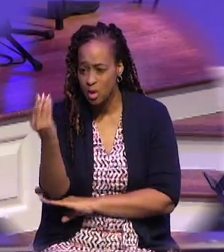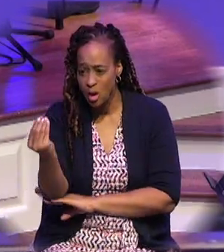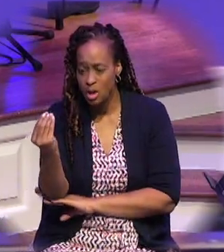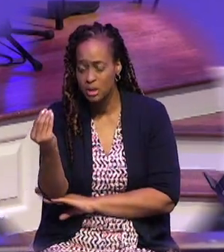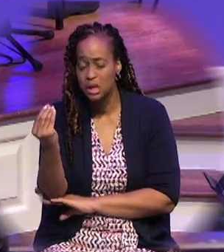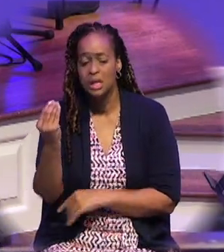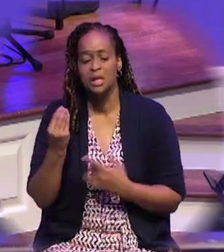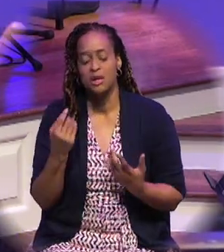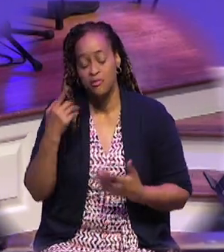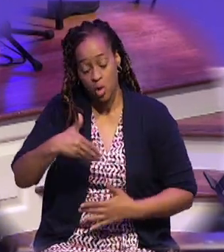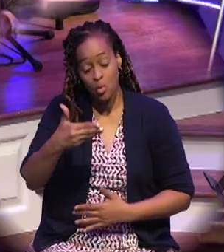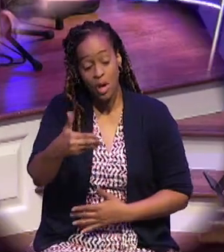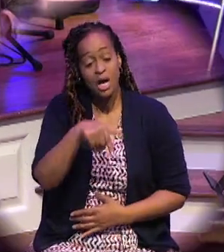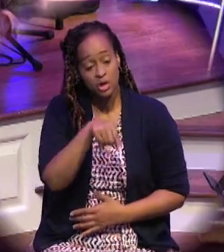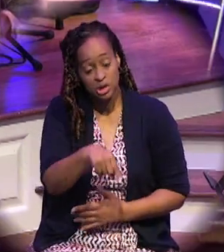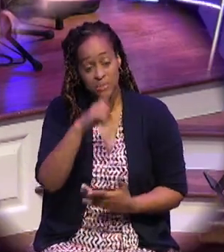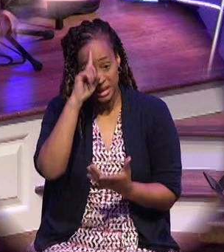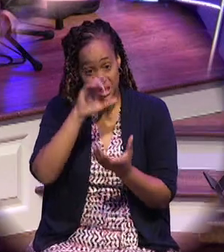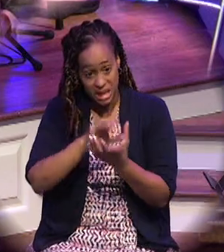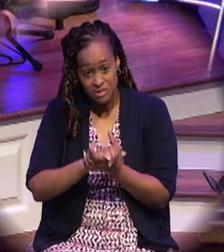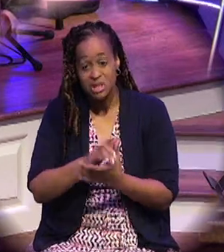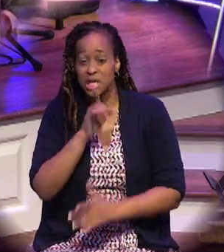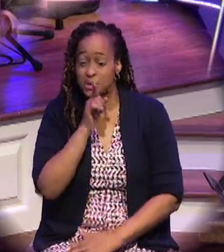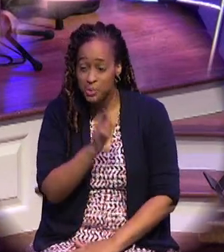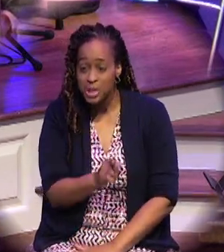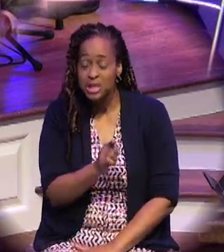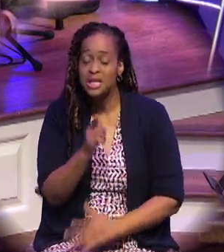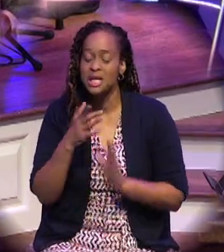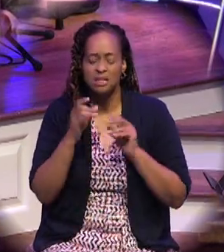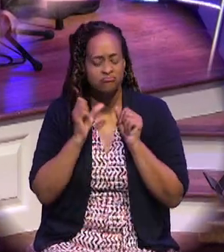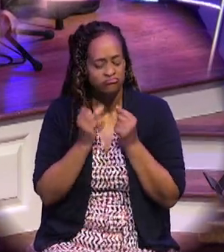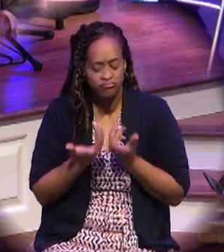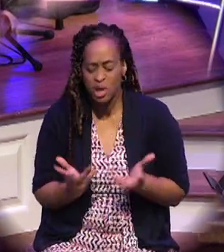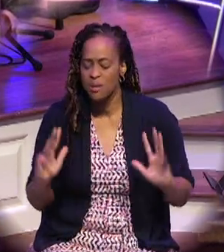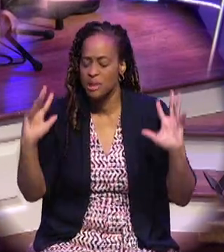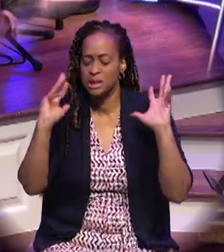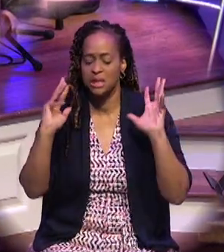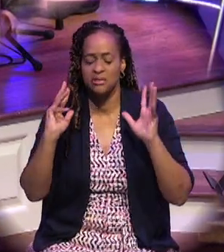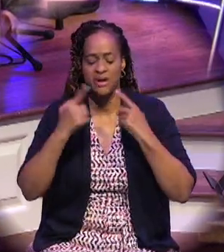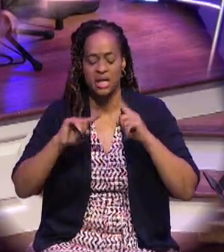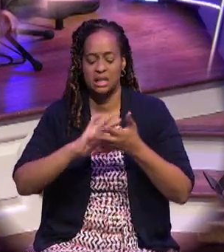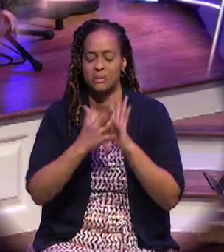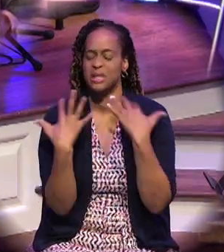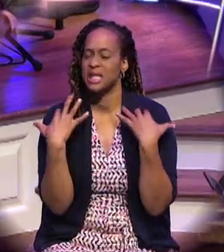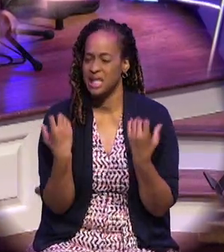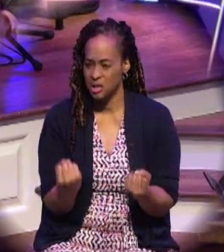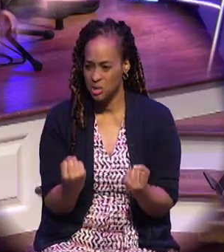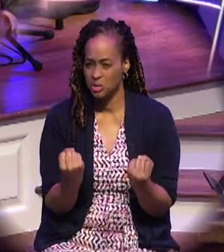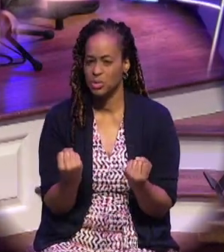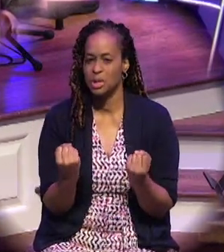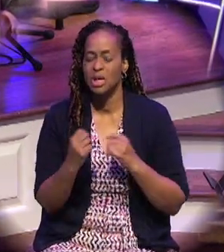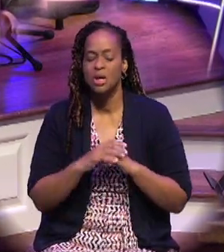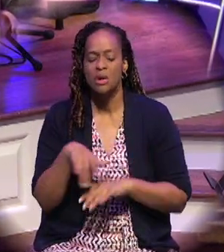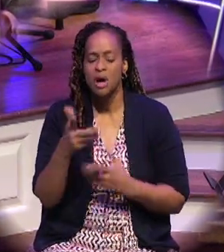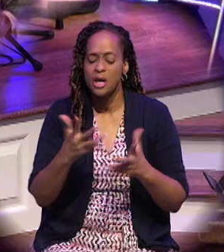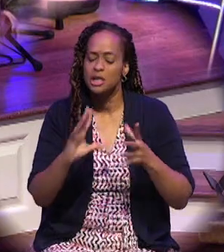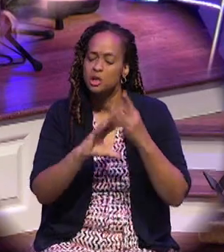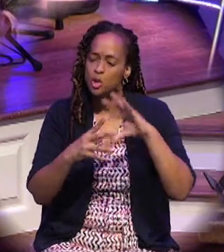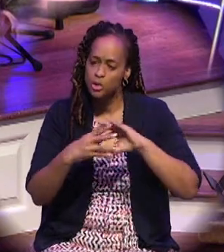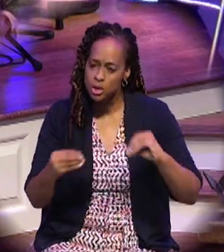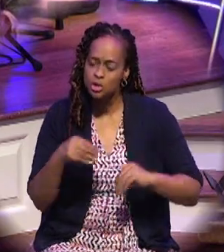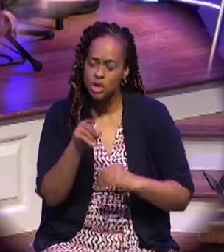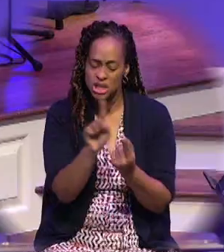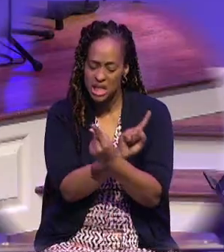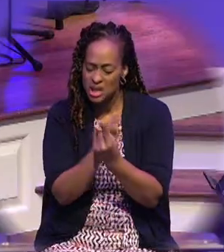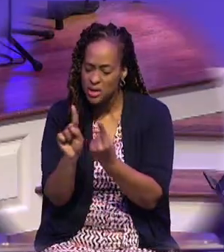a while, she had believed that she had really permanently, finally been healed. We aren't really told the story of how she